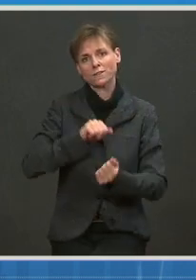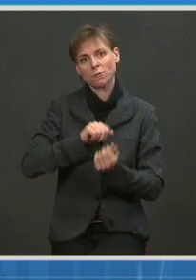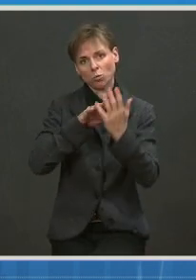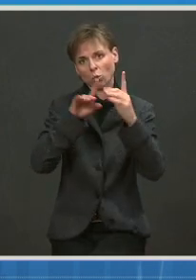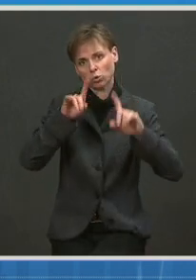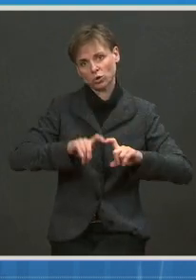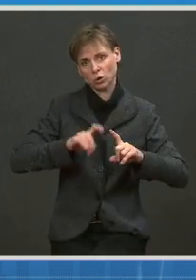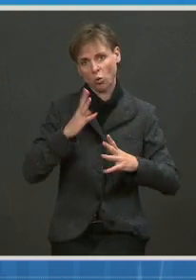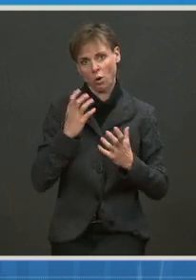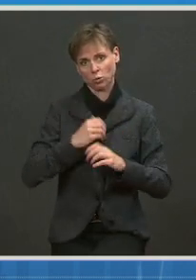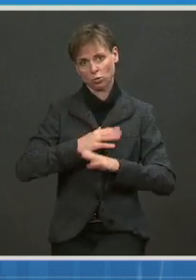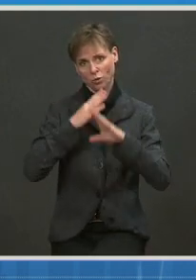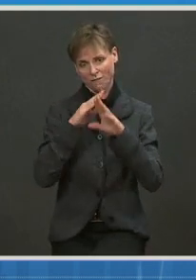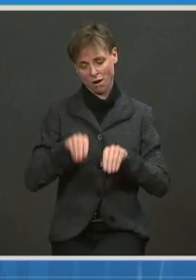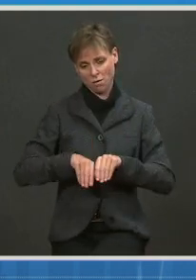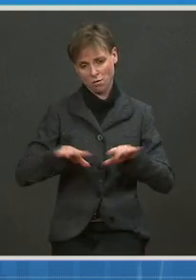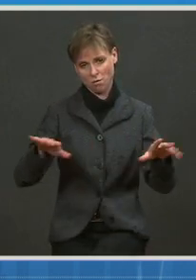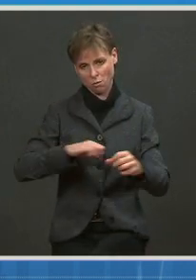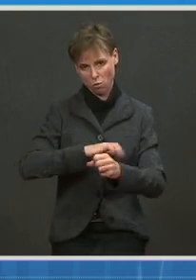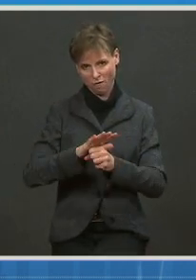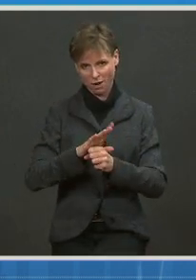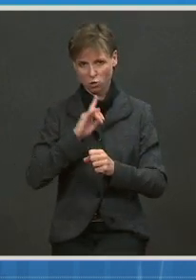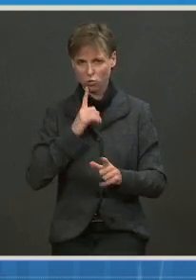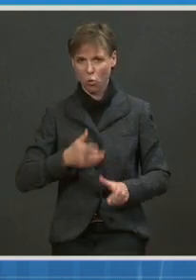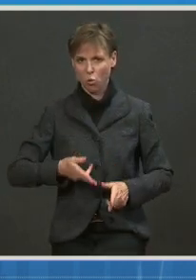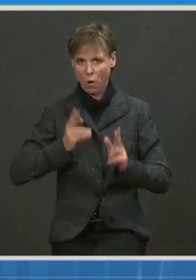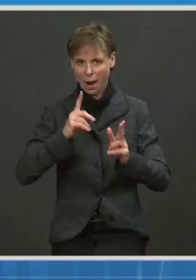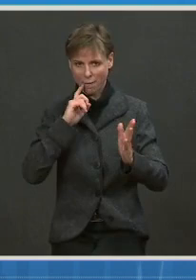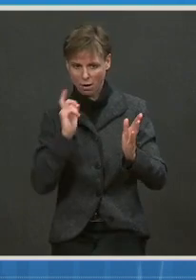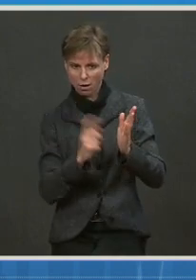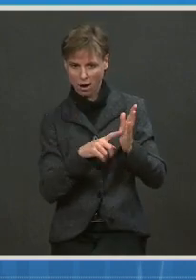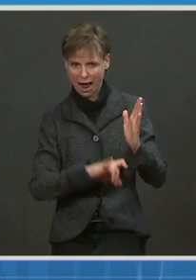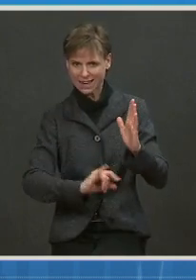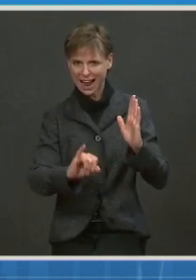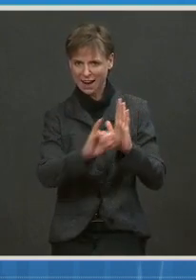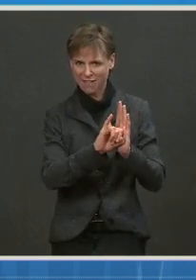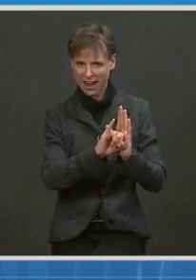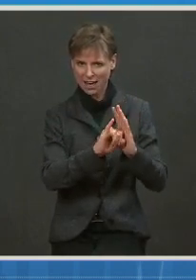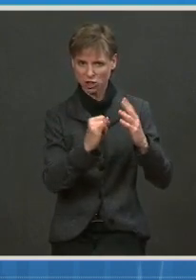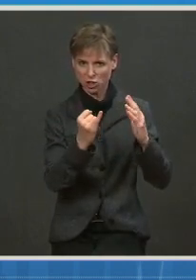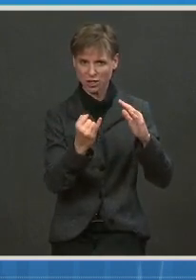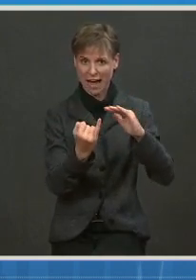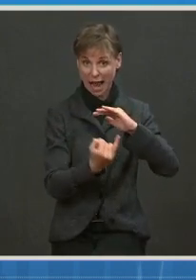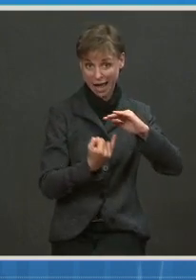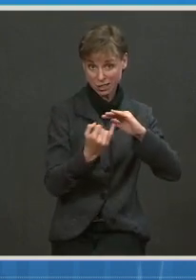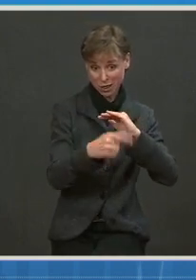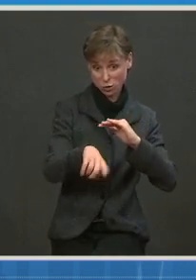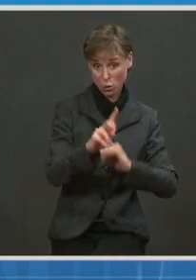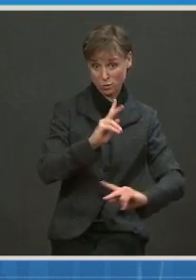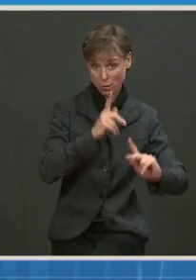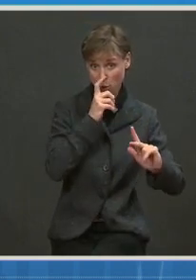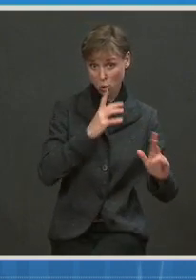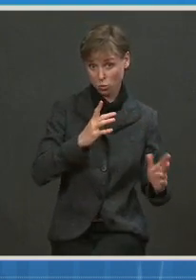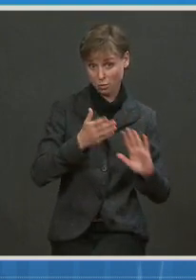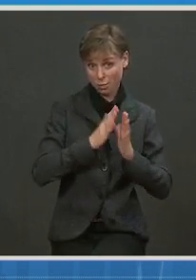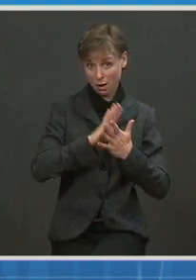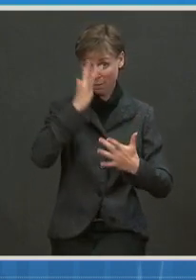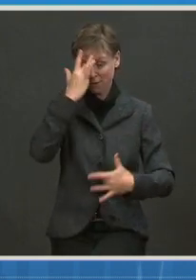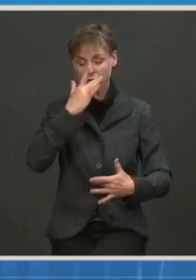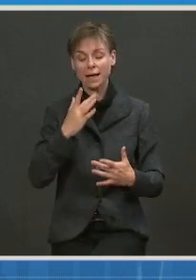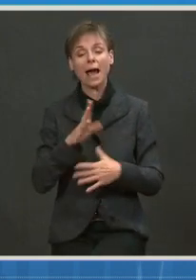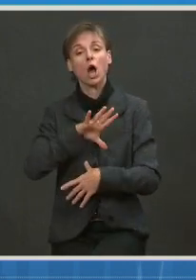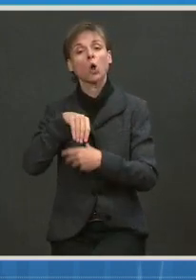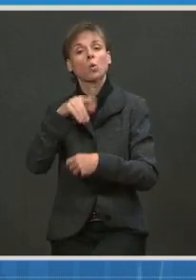of COVID-19 through the rapid identification and isolation of people who are infected, including those who do not know they are